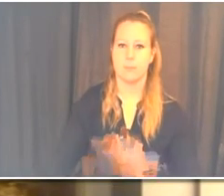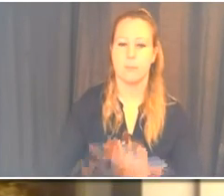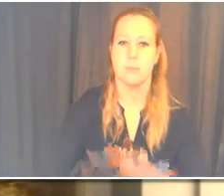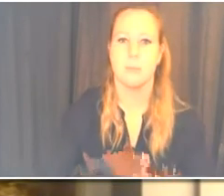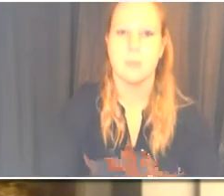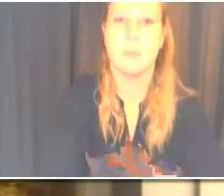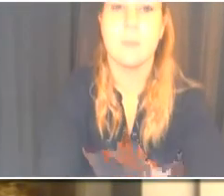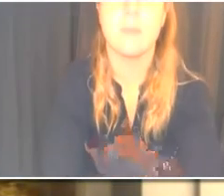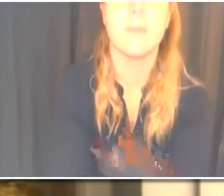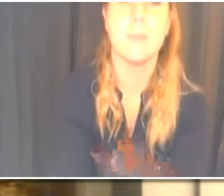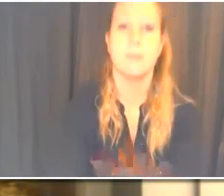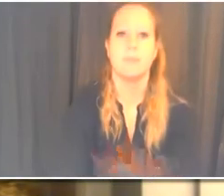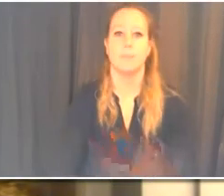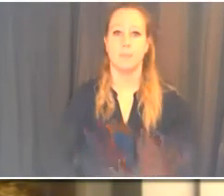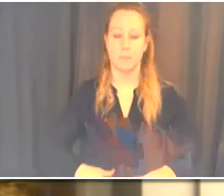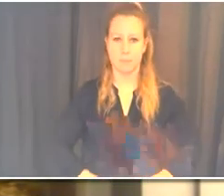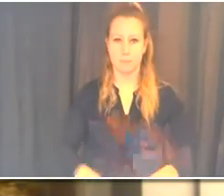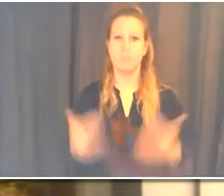mute